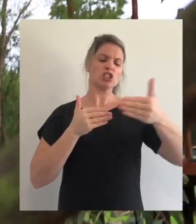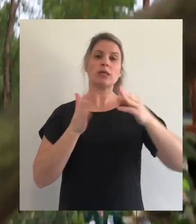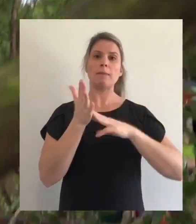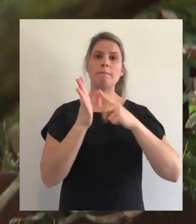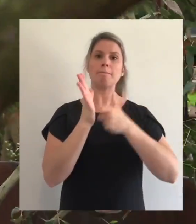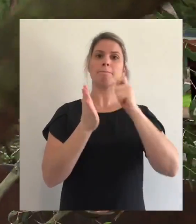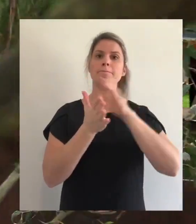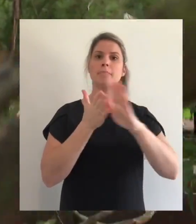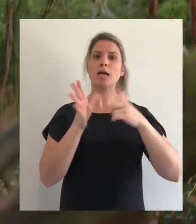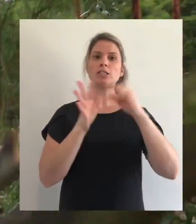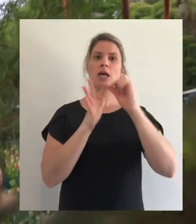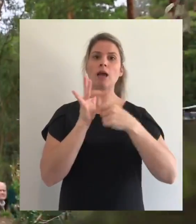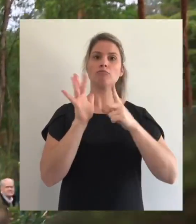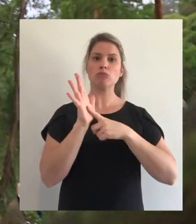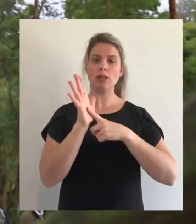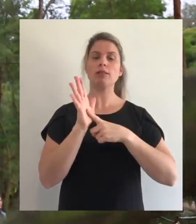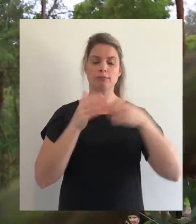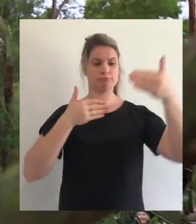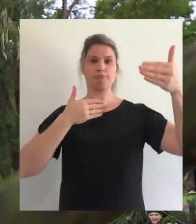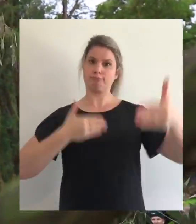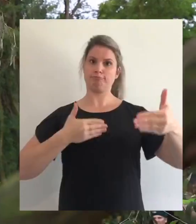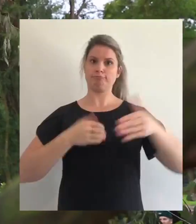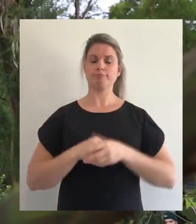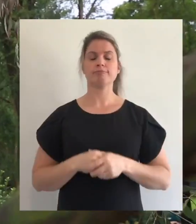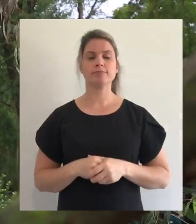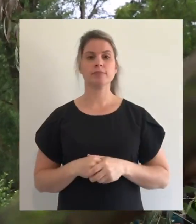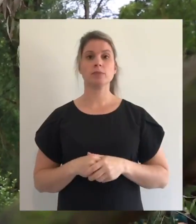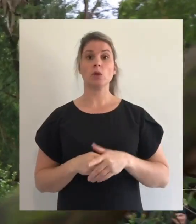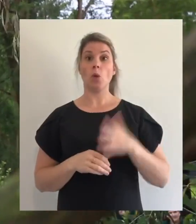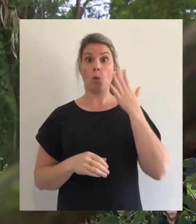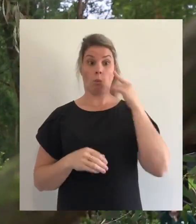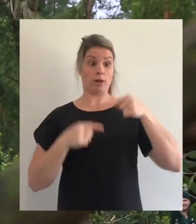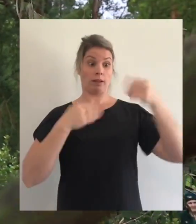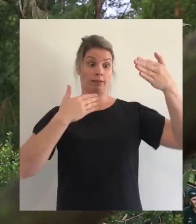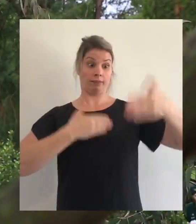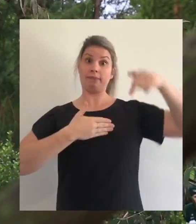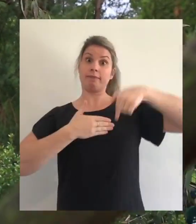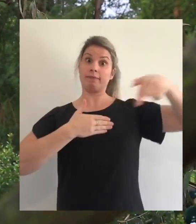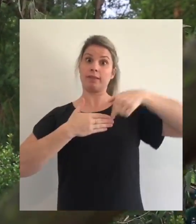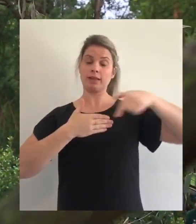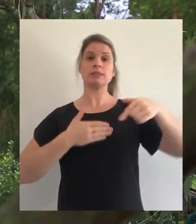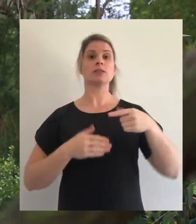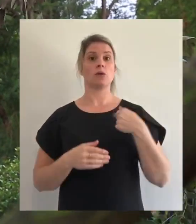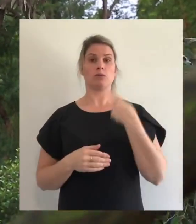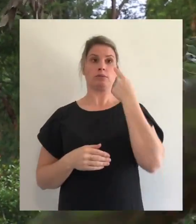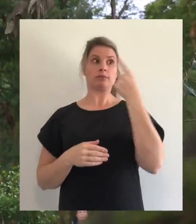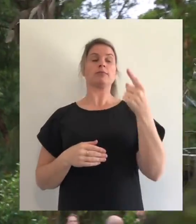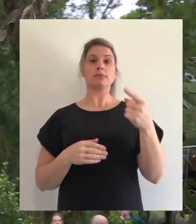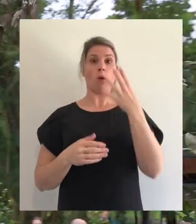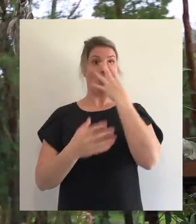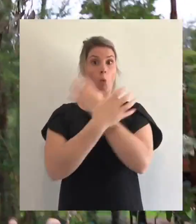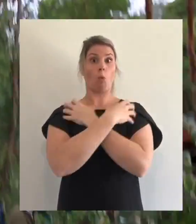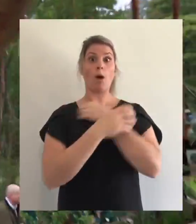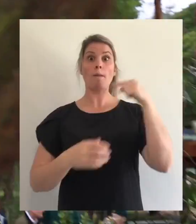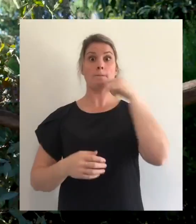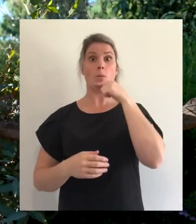so just winding down now, we start to notice a few changes in our koala boys. And one of those changes we start noticing is that they start vocalising